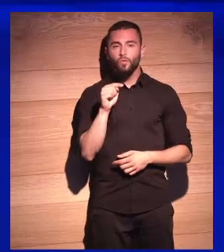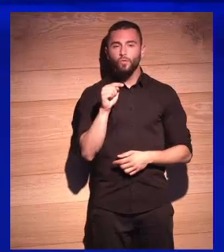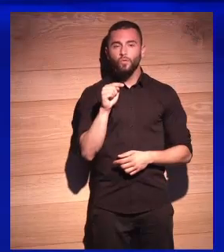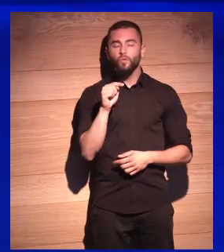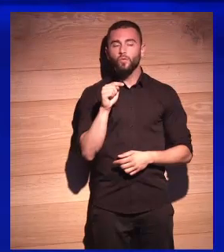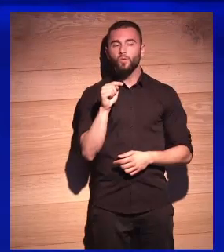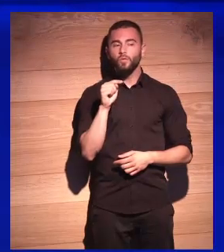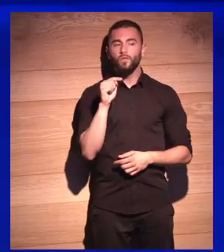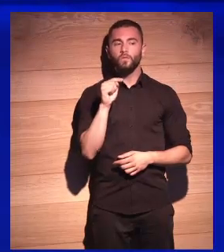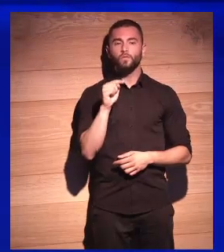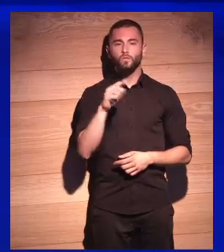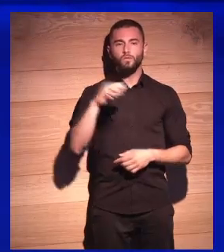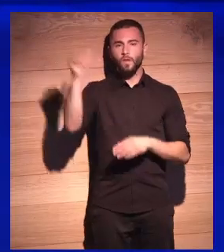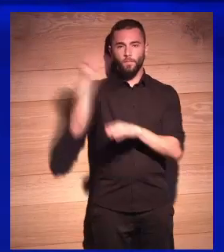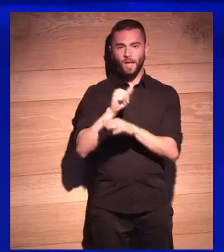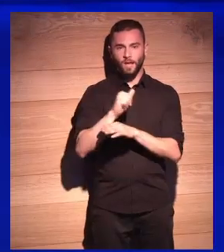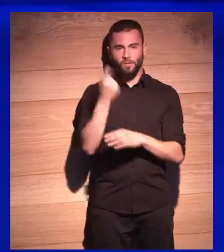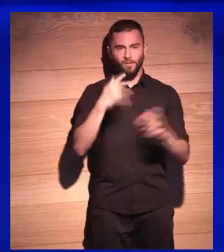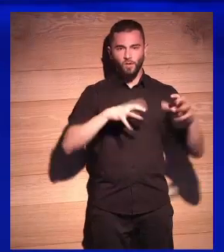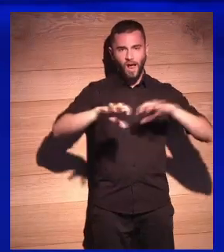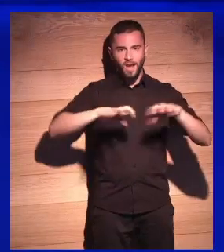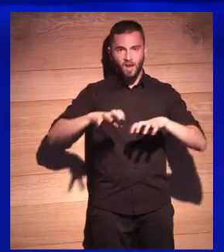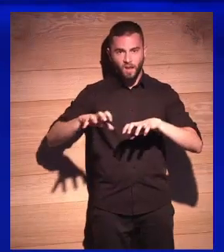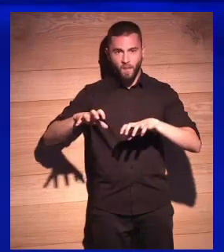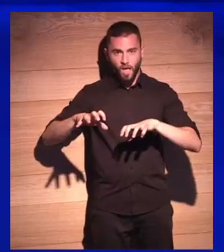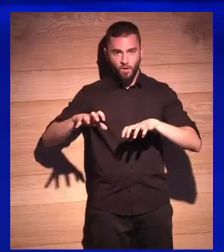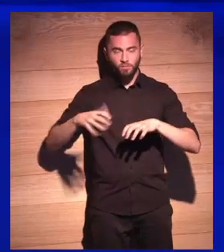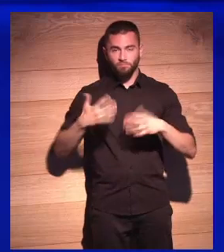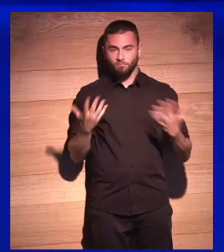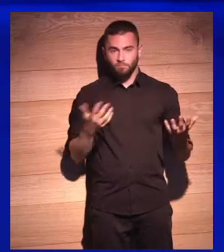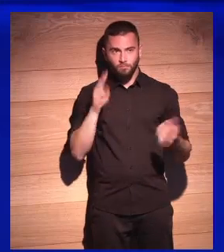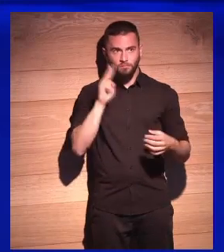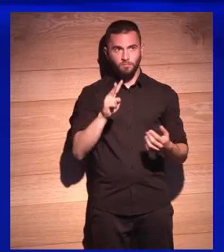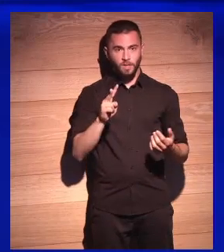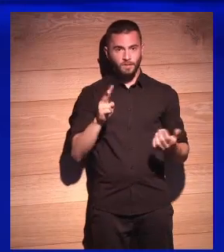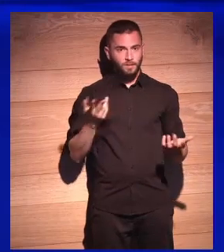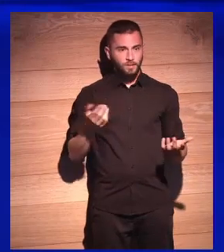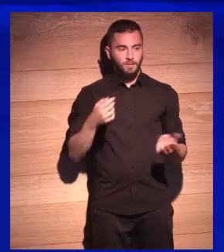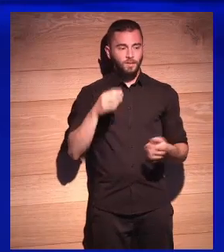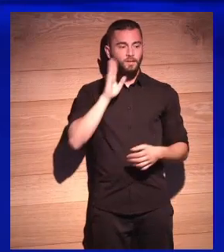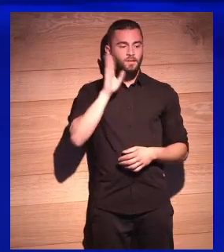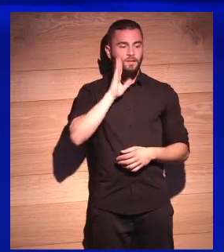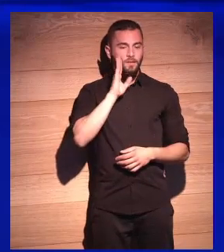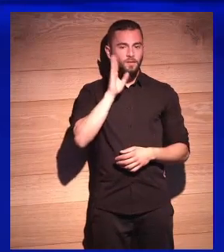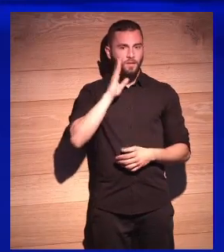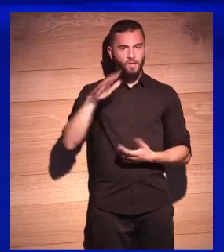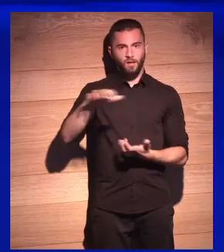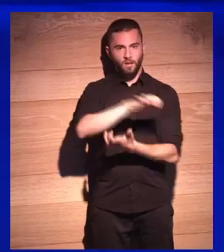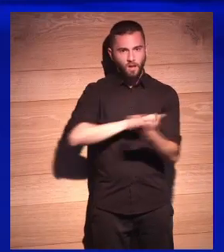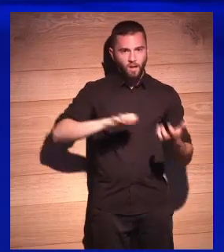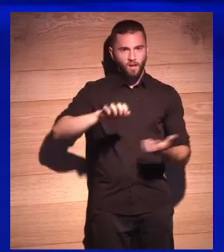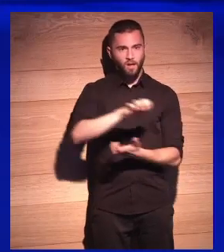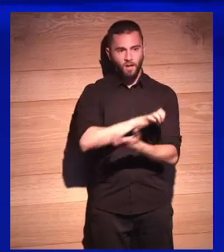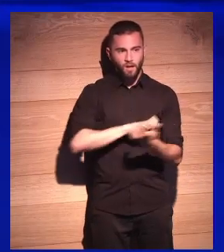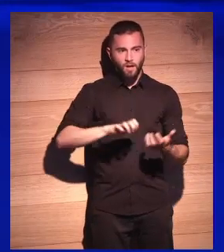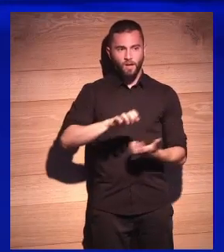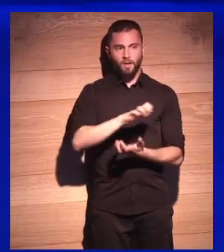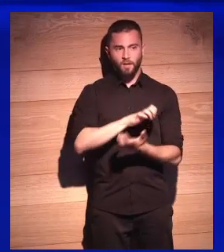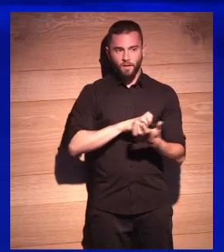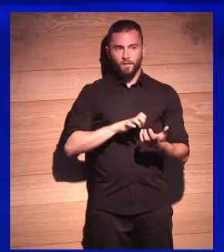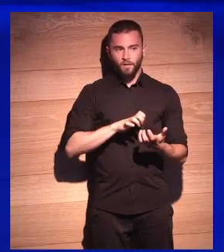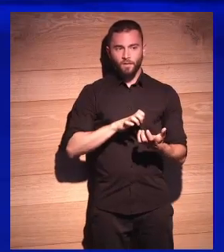a creation, an animation movie, and you can see that movement. So from the one side, there was